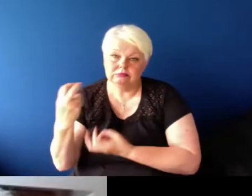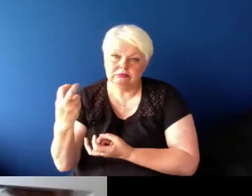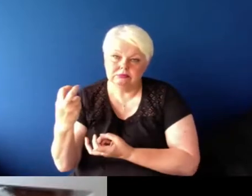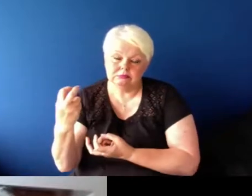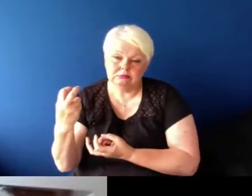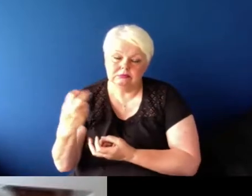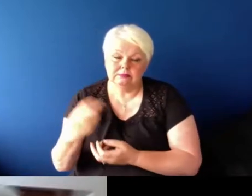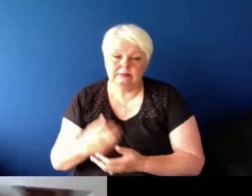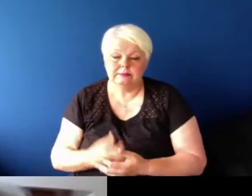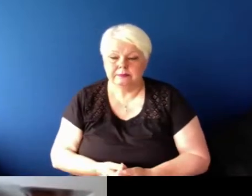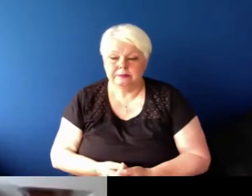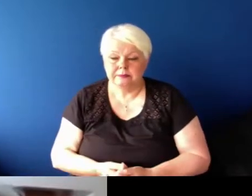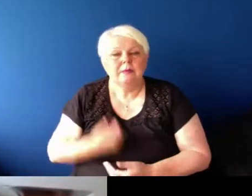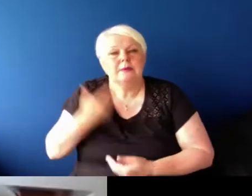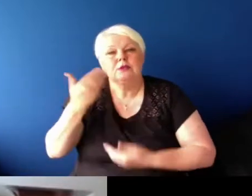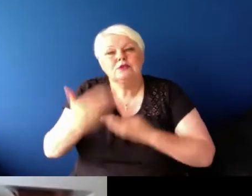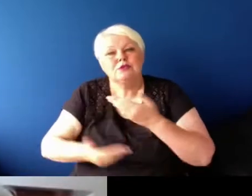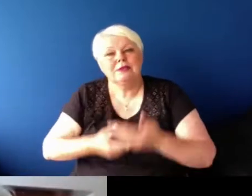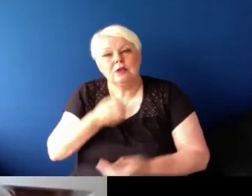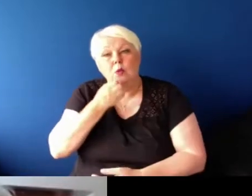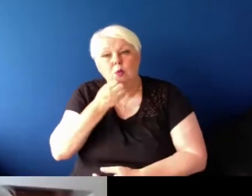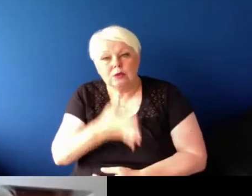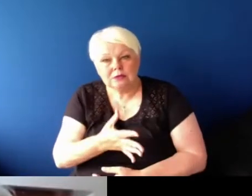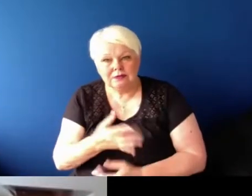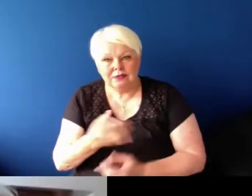But stories are wonderful things.